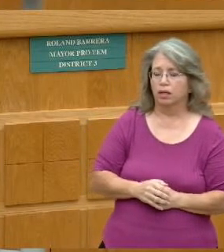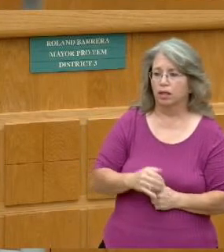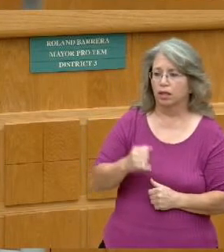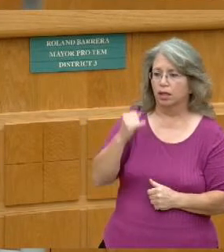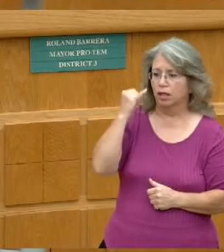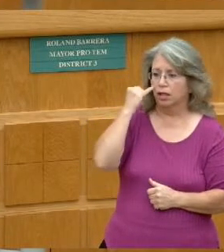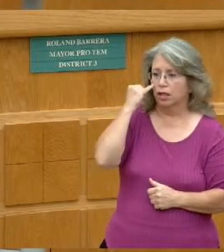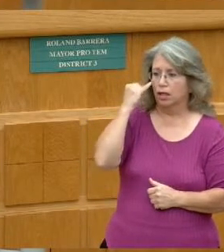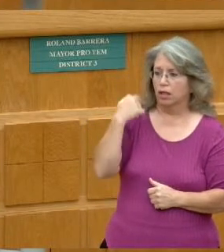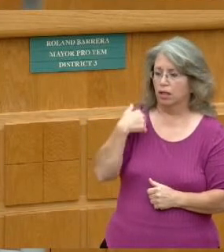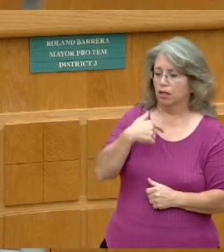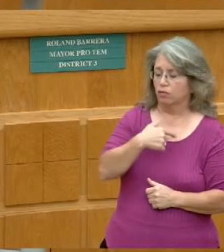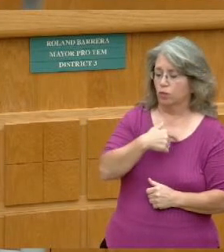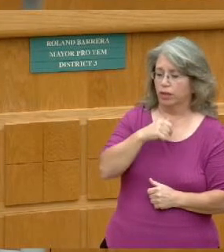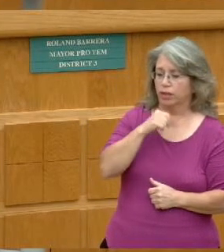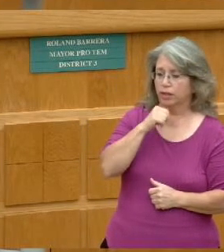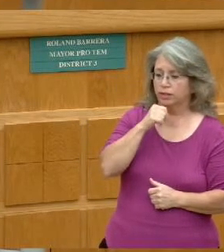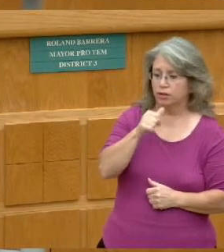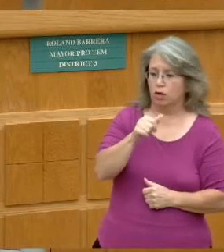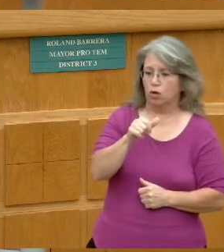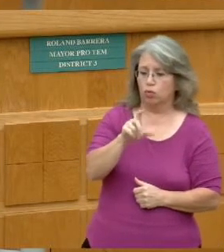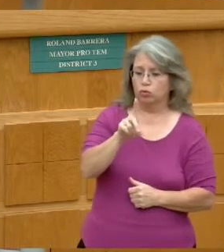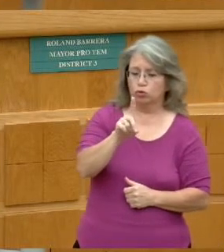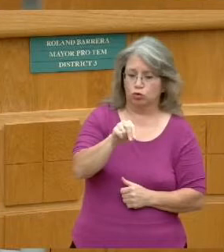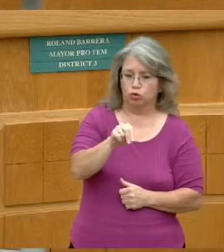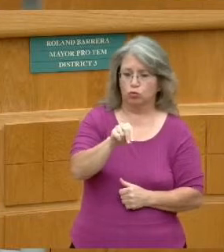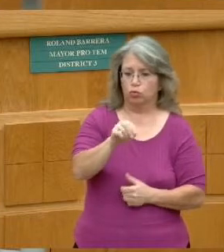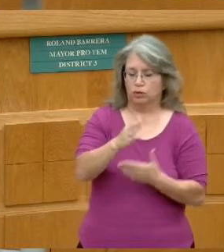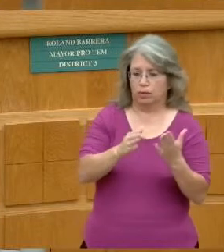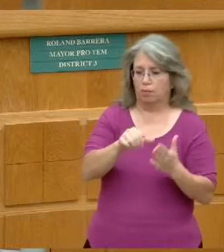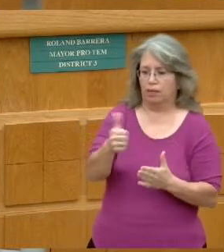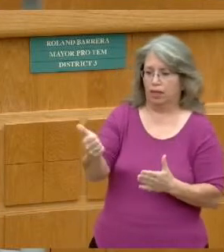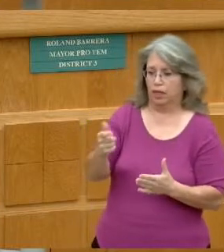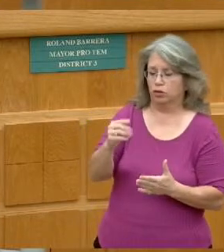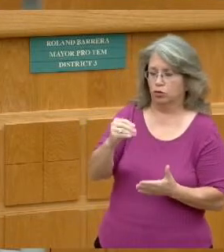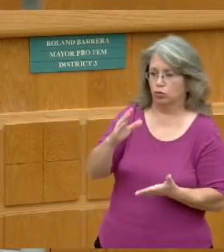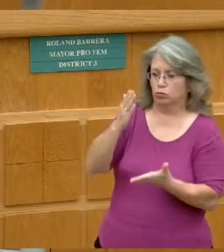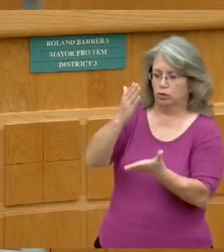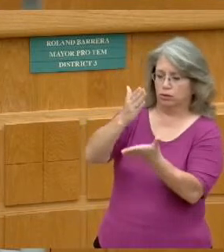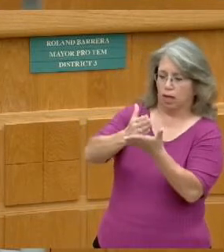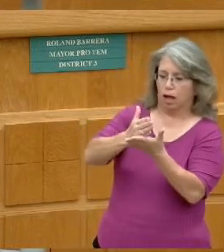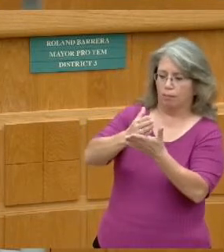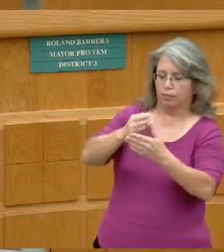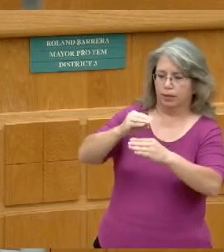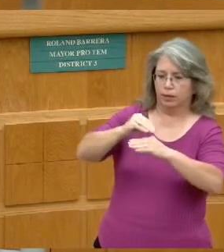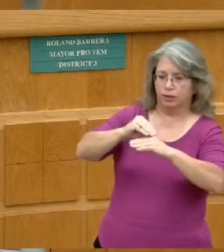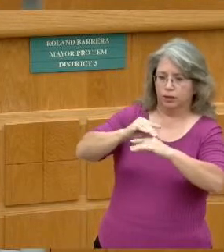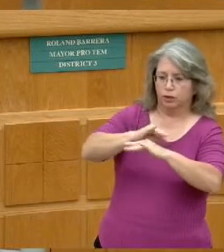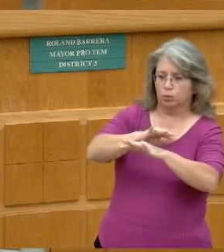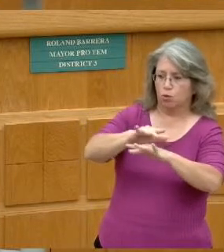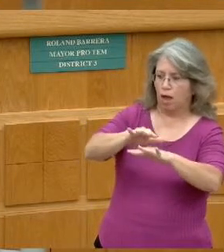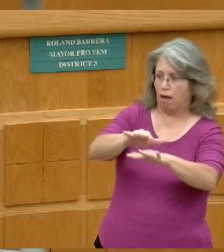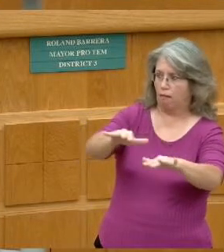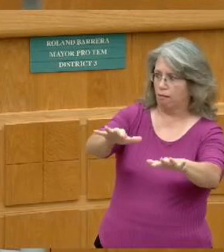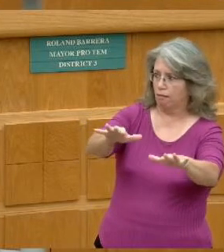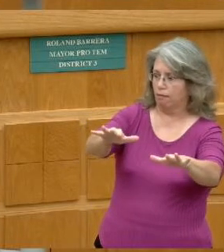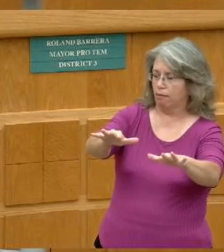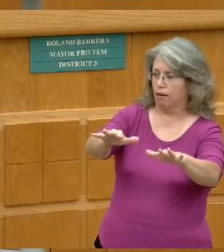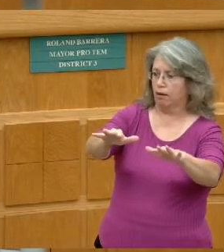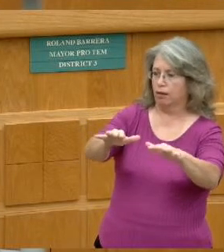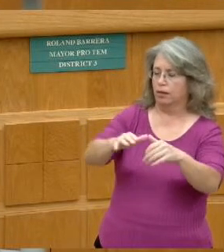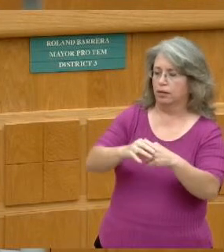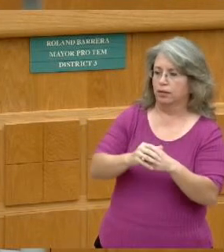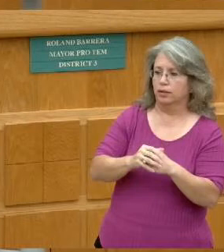effectiveness of the stay-at-home order by doing other things to stop the transmission of COVID-19, and it doesn't have